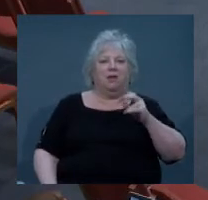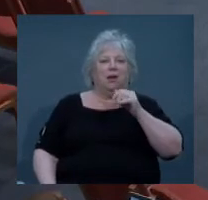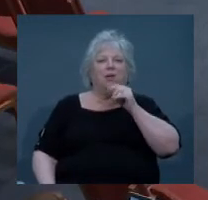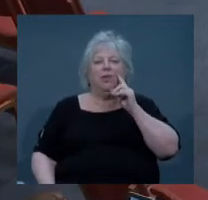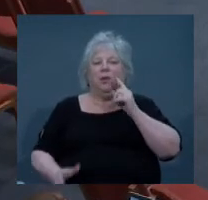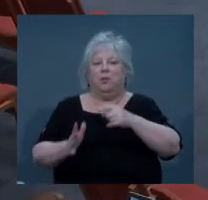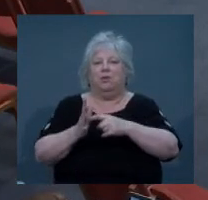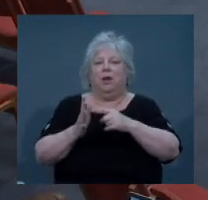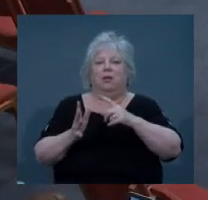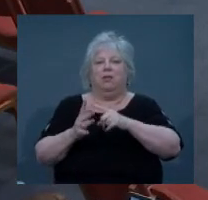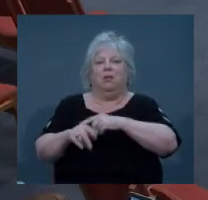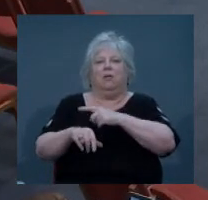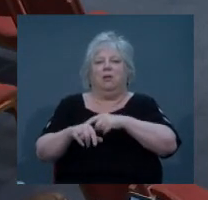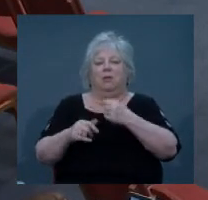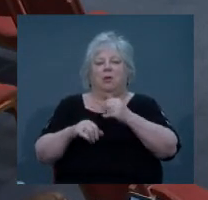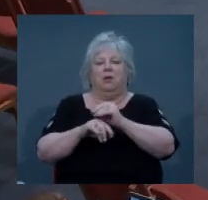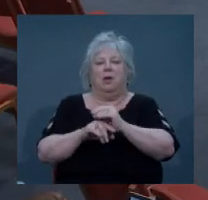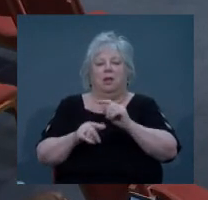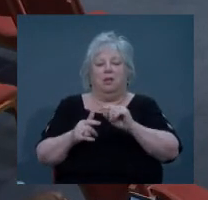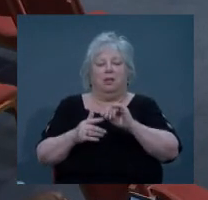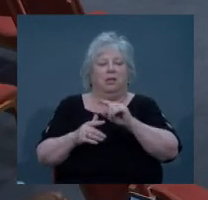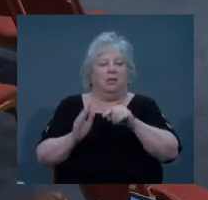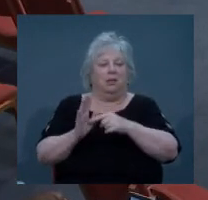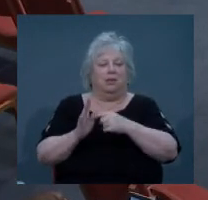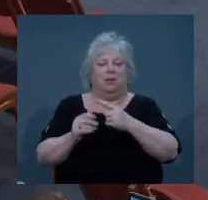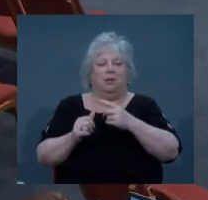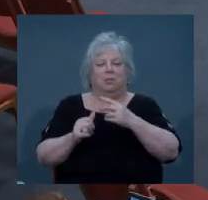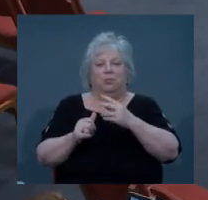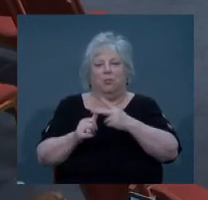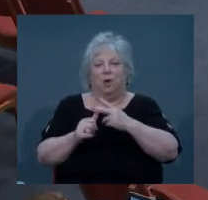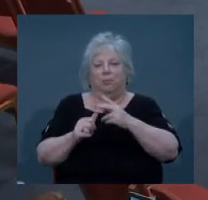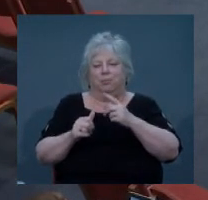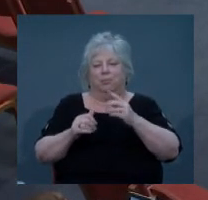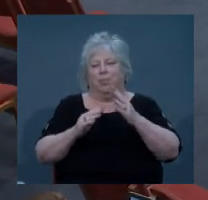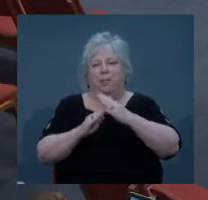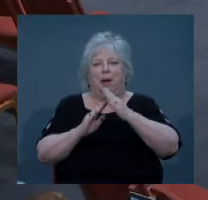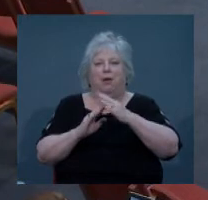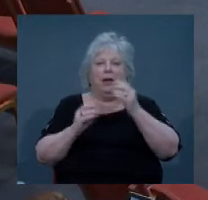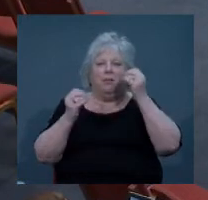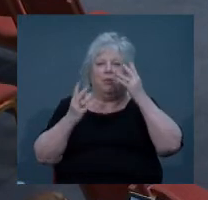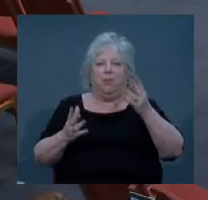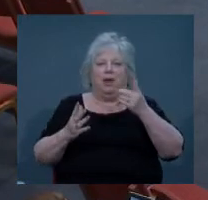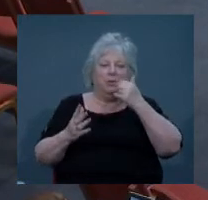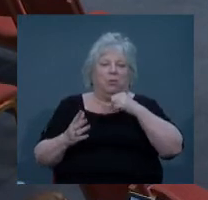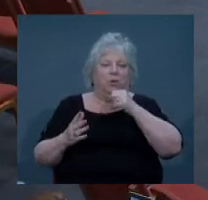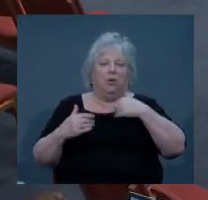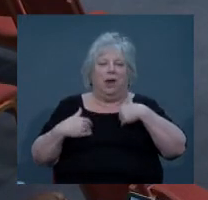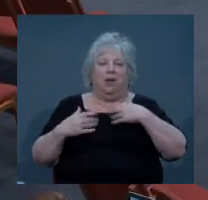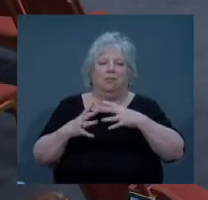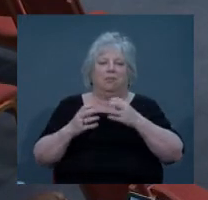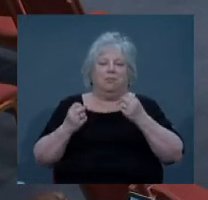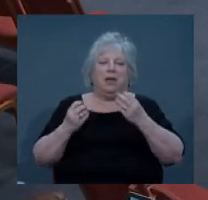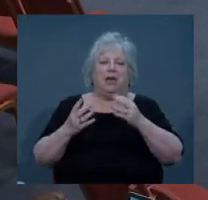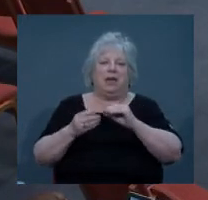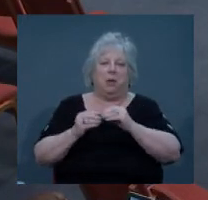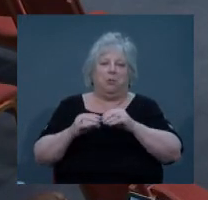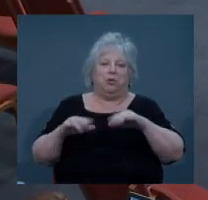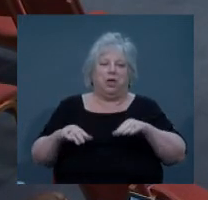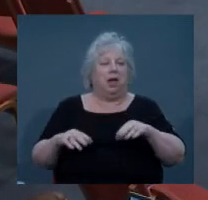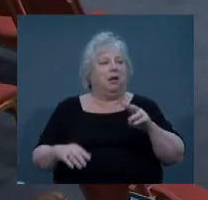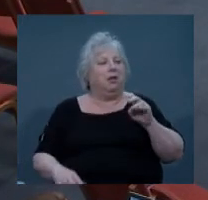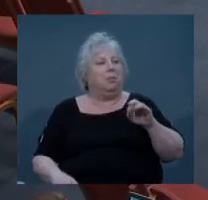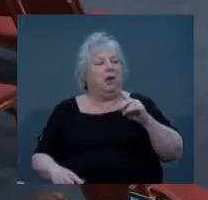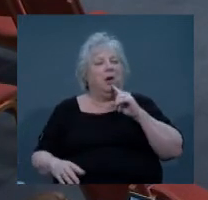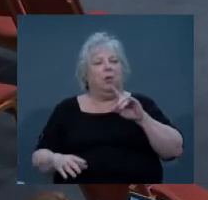tonight. This is primarily informational. We don't have a lot of numbers available yet. So this is. Again, we're just laying the